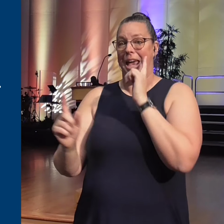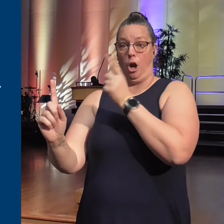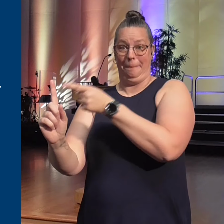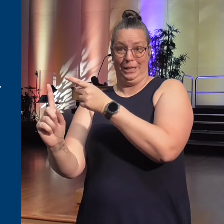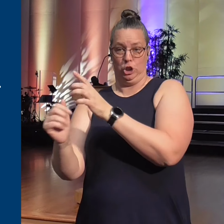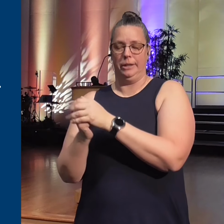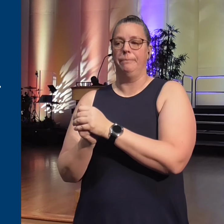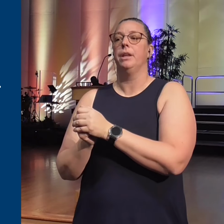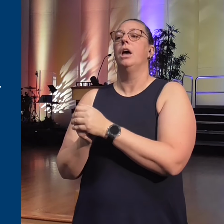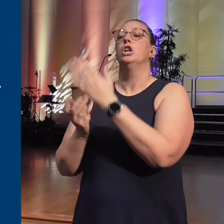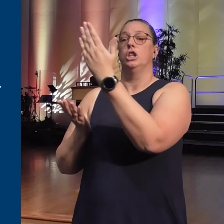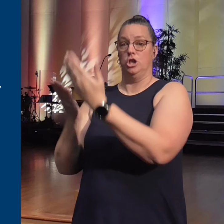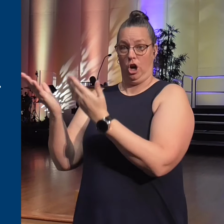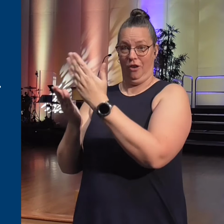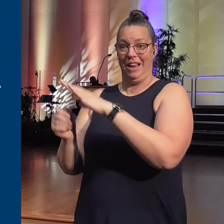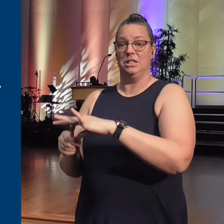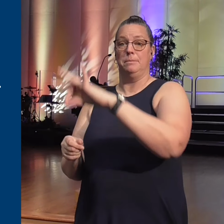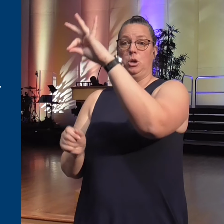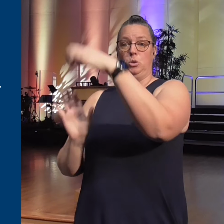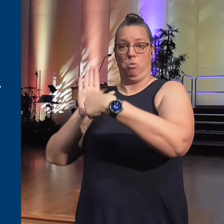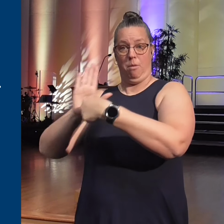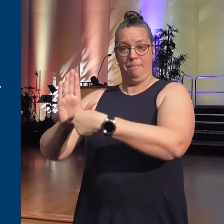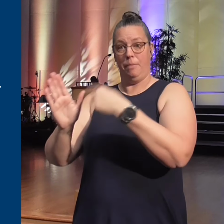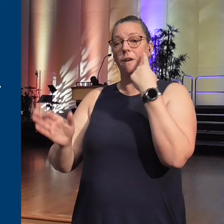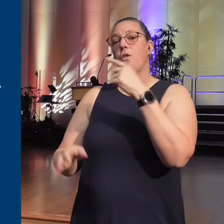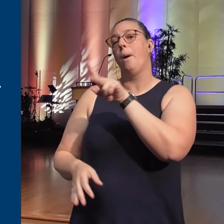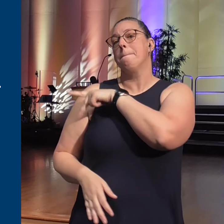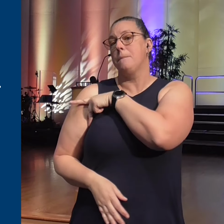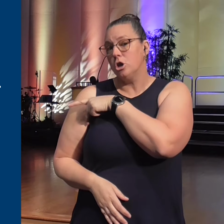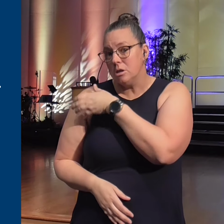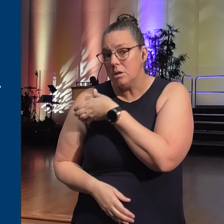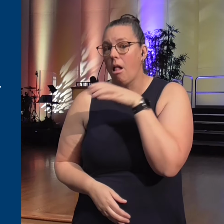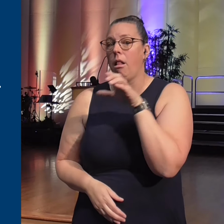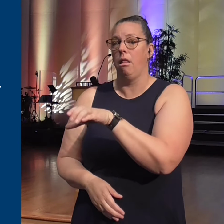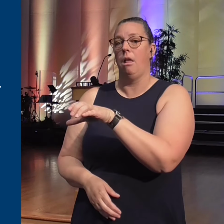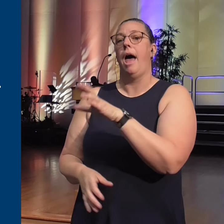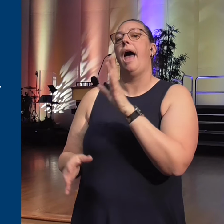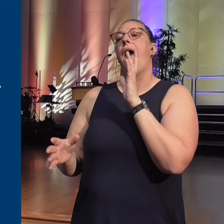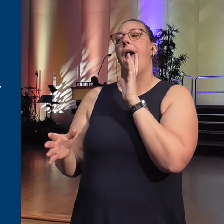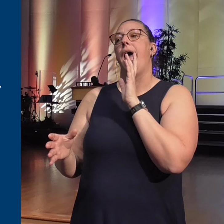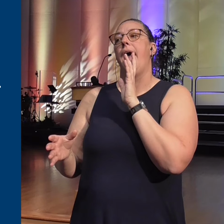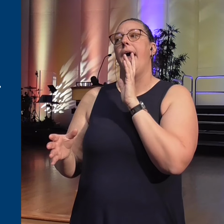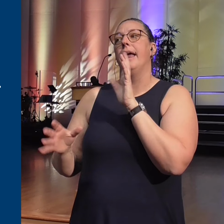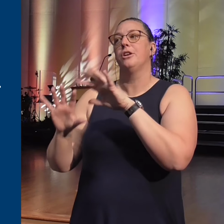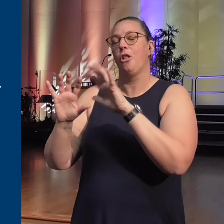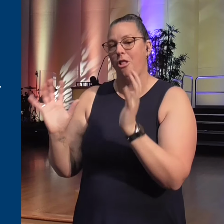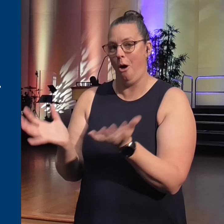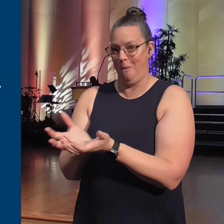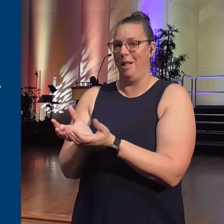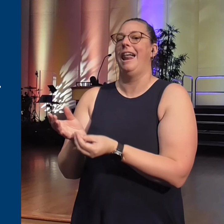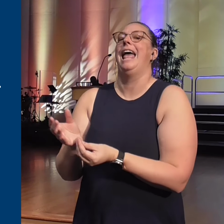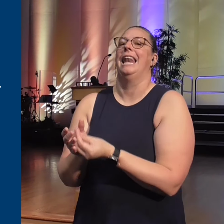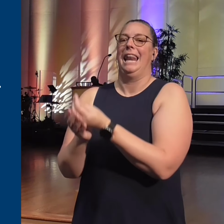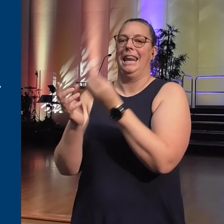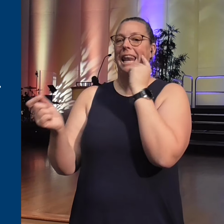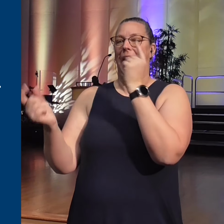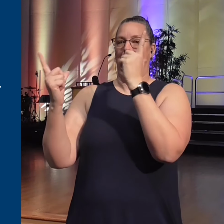our mission, to serve as a spiritual beacon for personal empowerment and